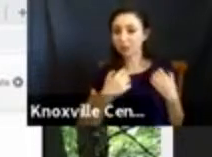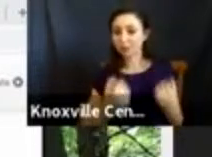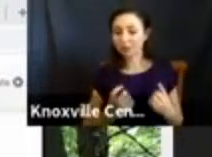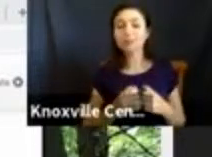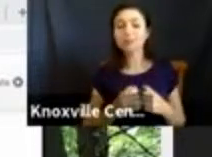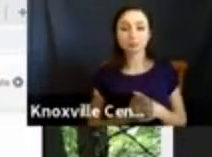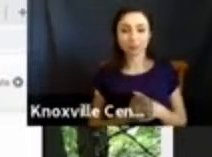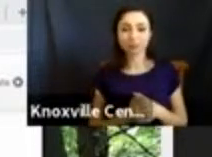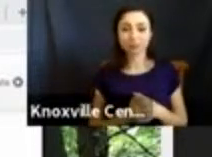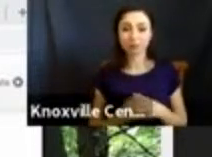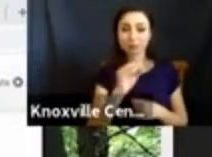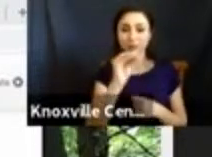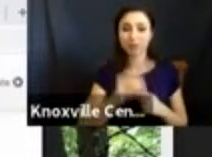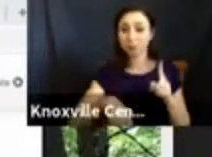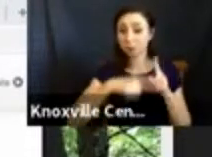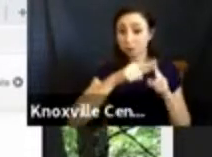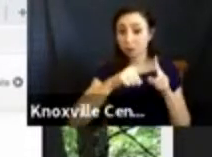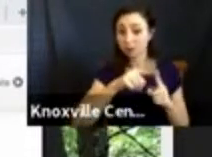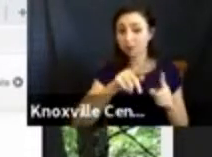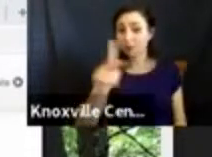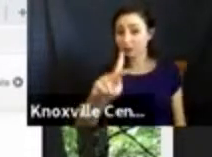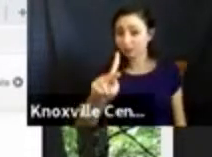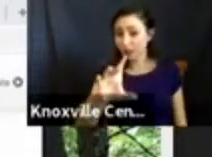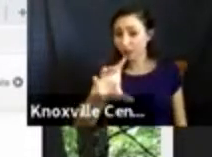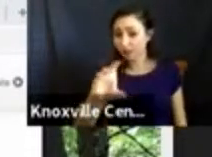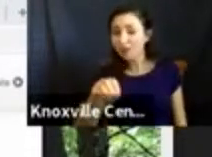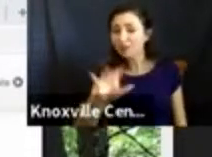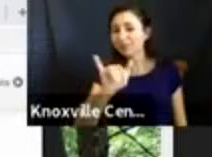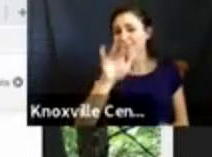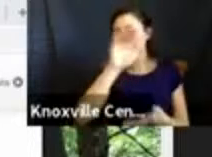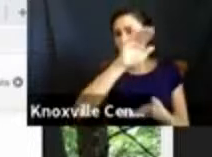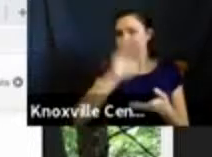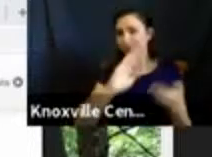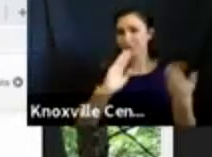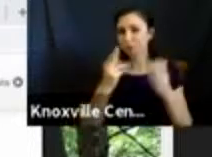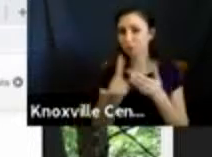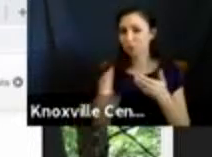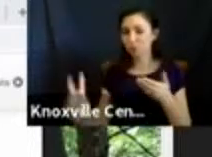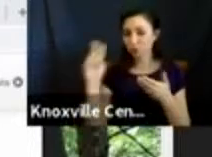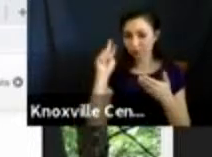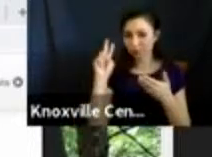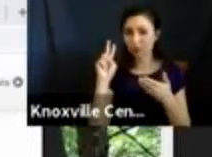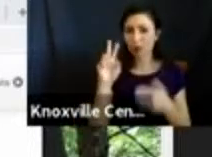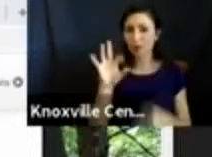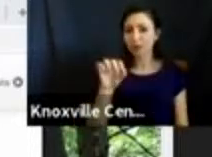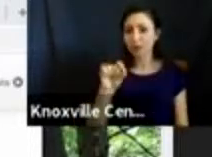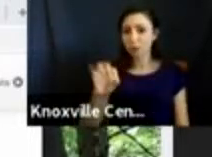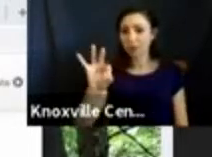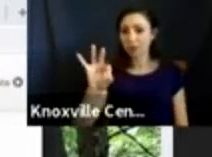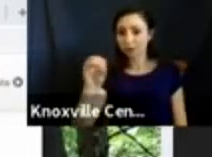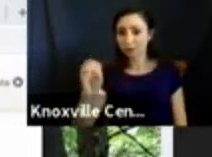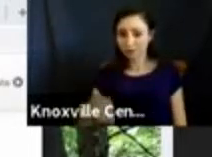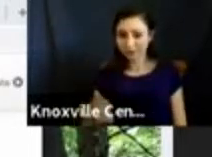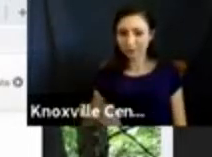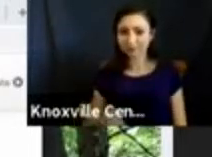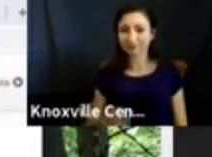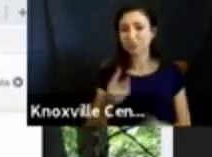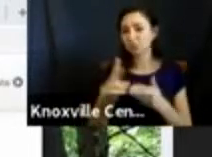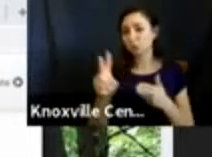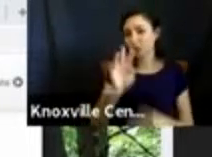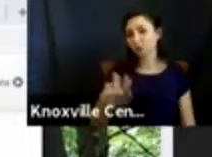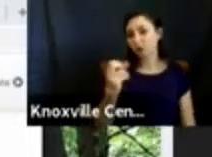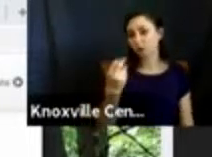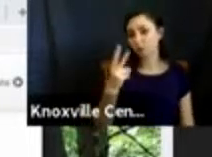percent positive in Knox County is actually down this from 2 weeks ago at 9.9%. 2 weeks ago it was about 12%.